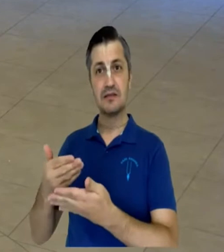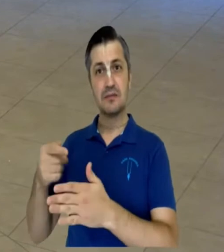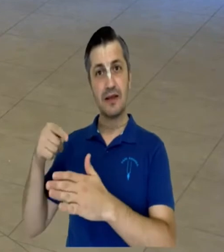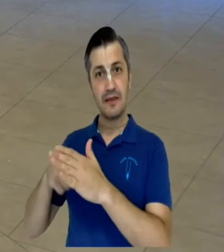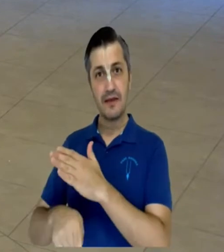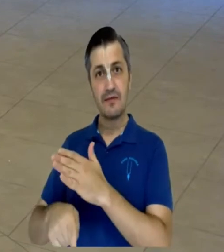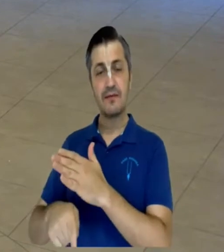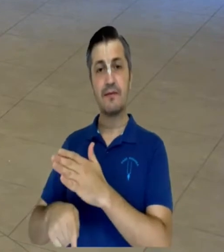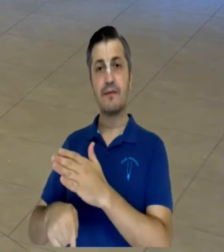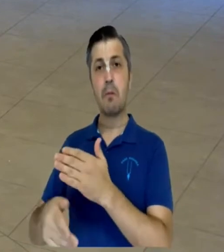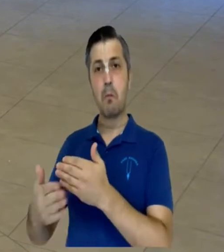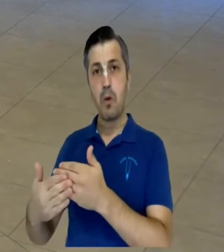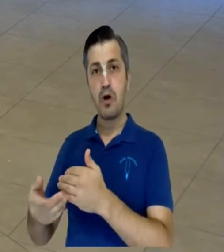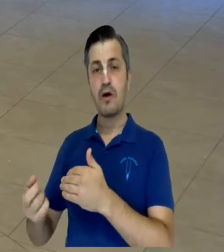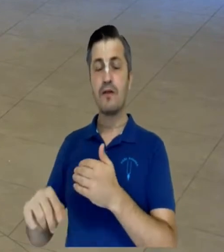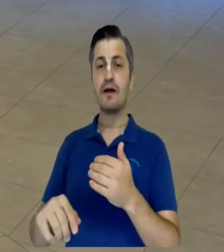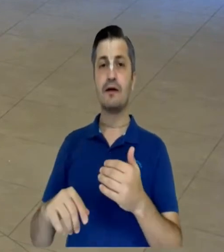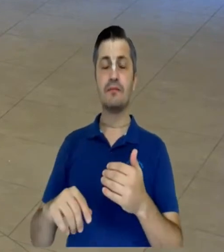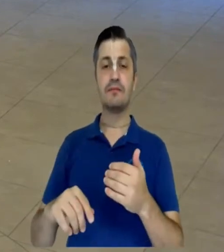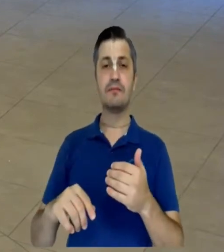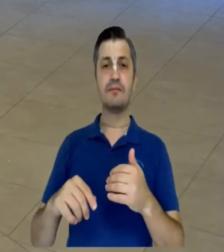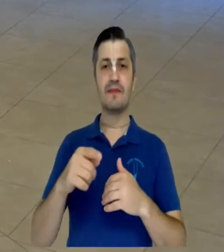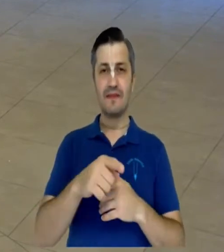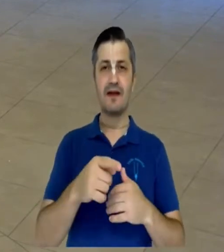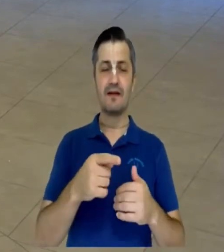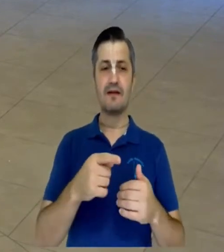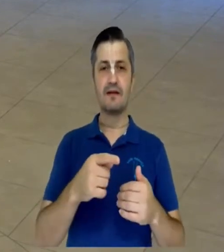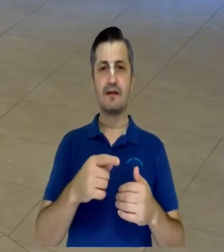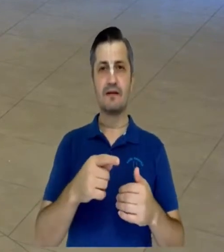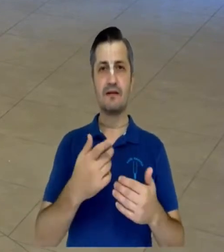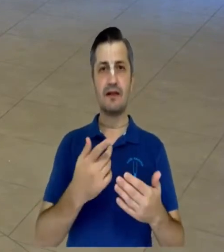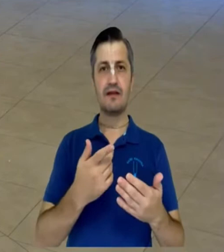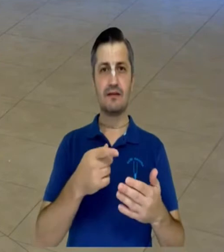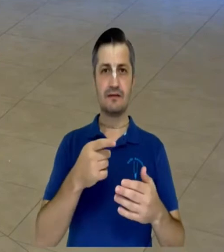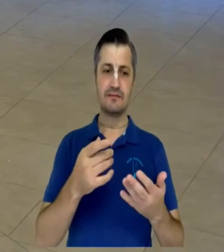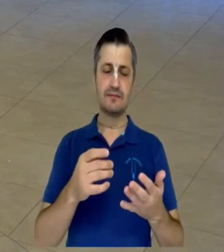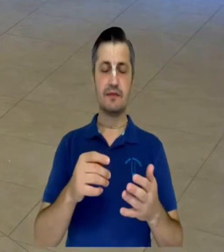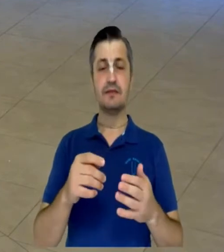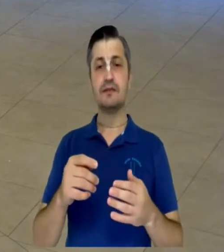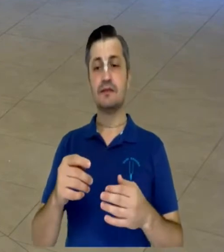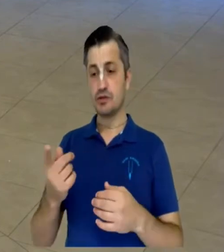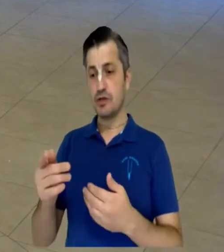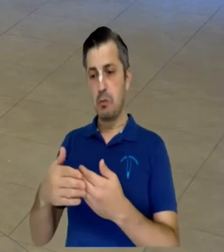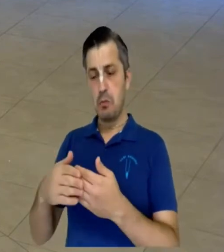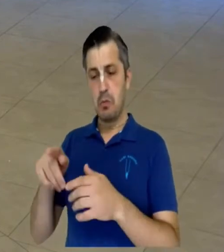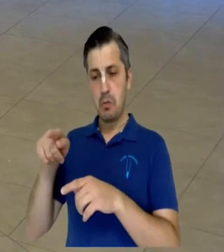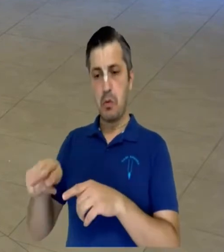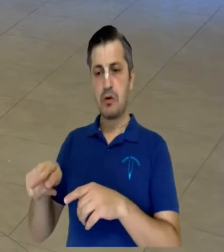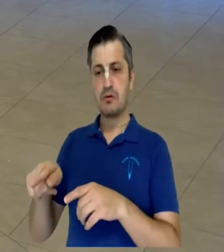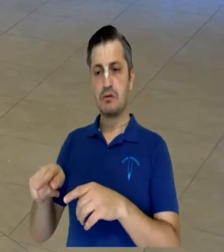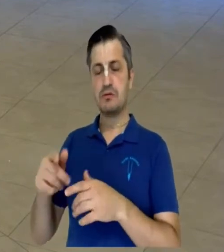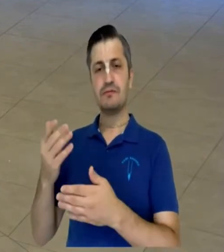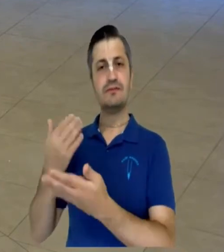literature for the general people. As we know, in the Vedic tradition, study of the Veda was